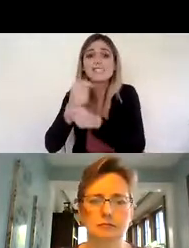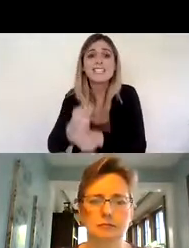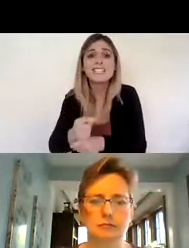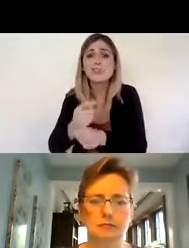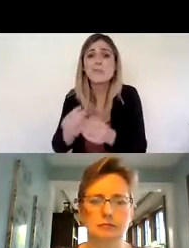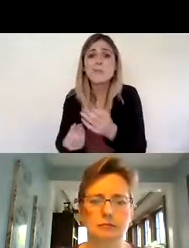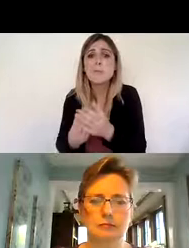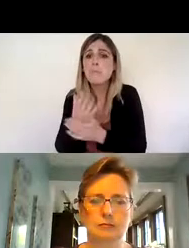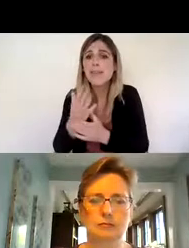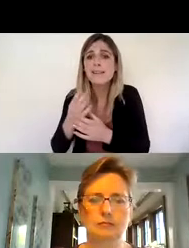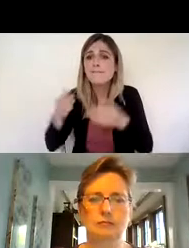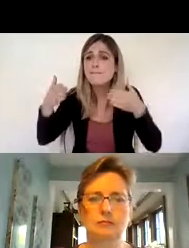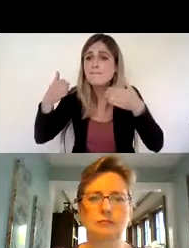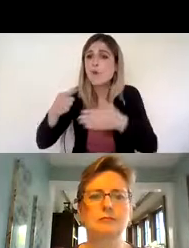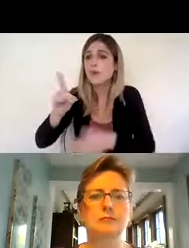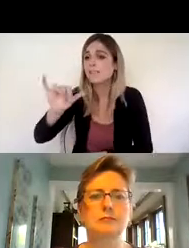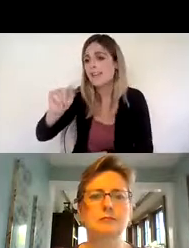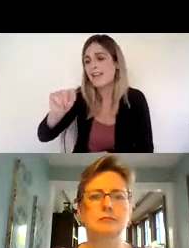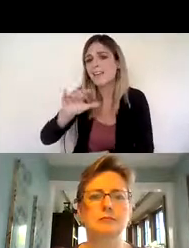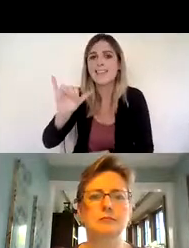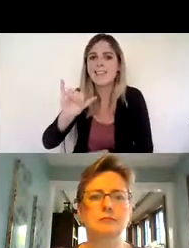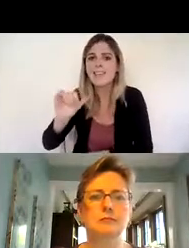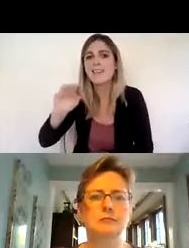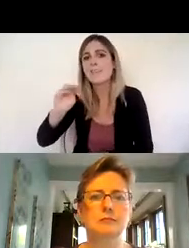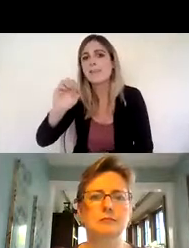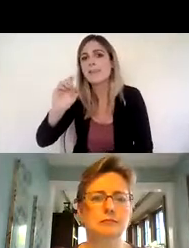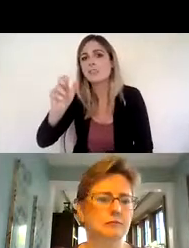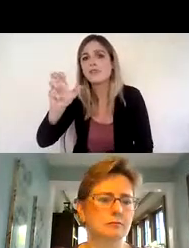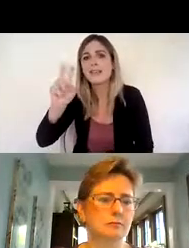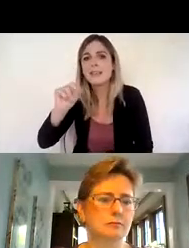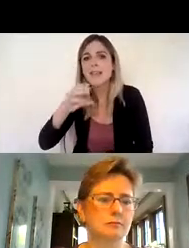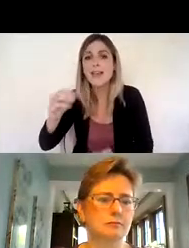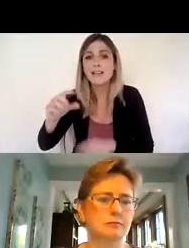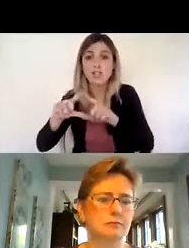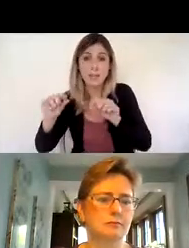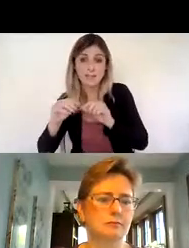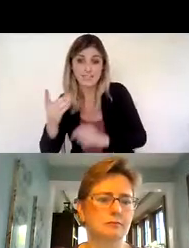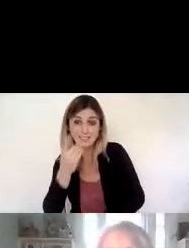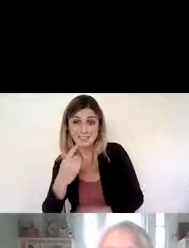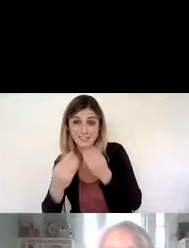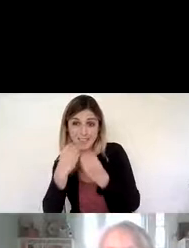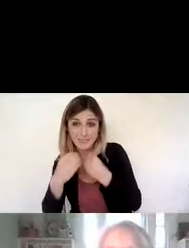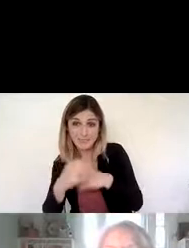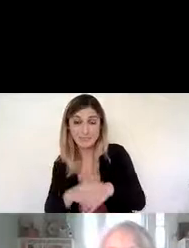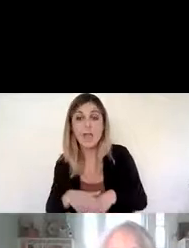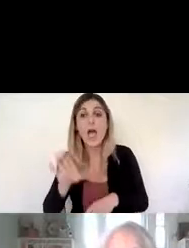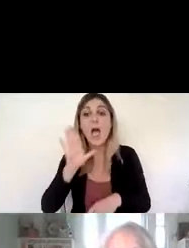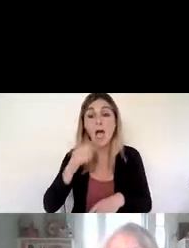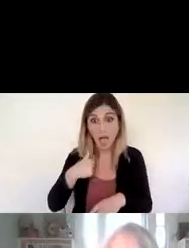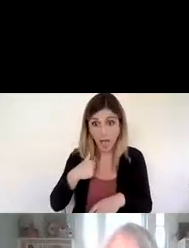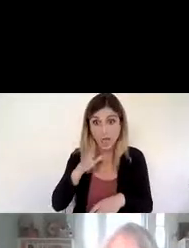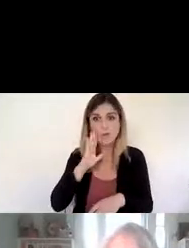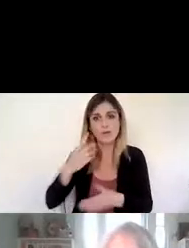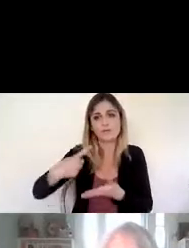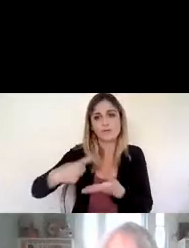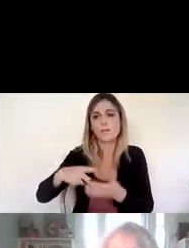plant-forward diets like a traditional Mediterranean and a traditional Japanese diet. I am going to be talking specifically about